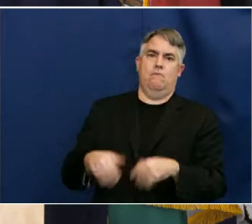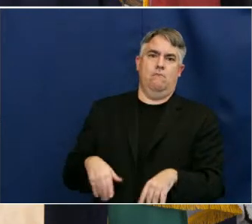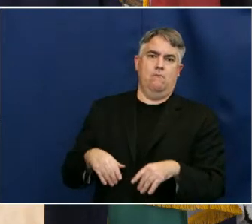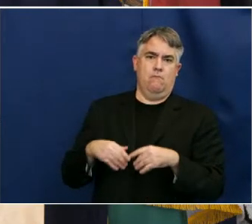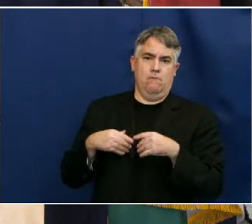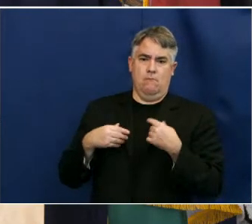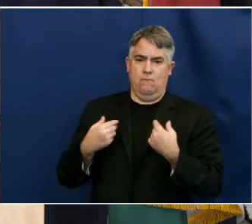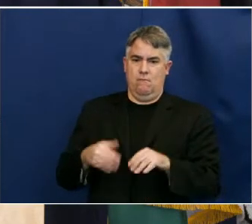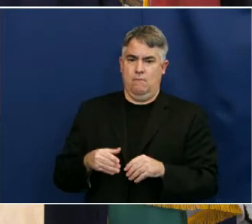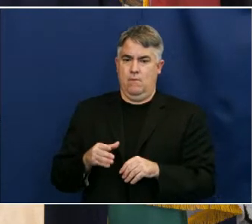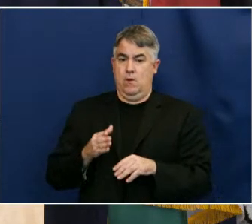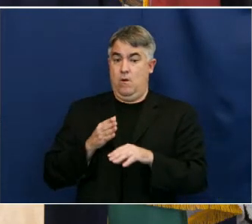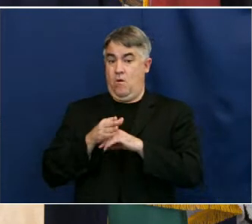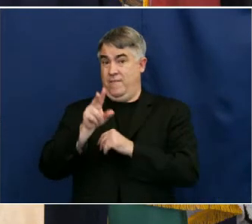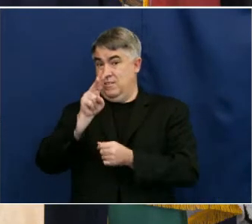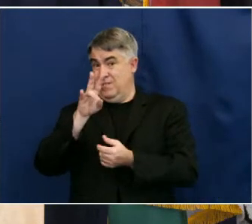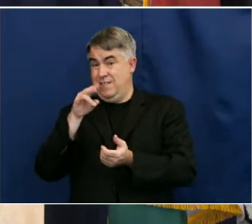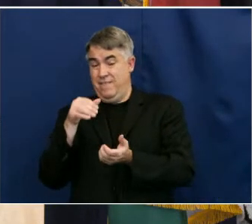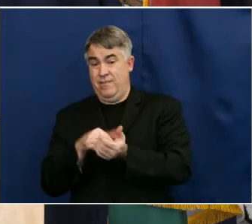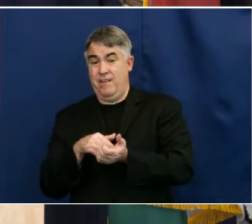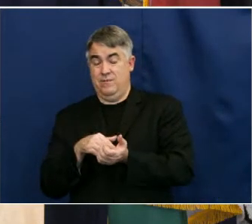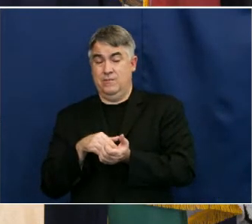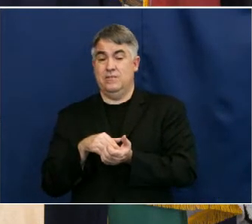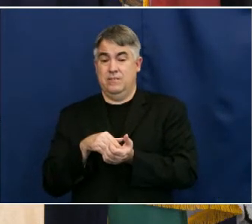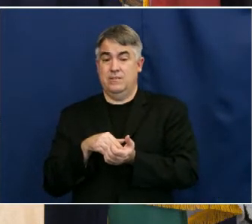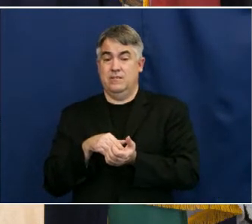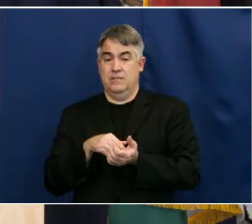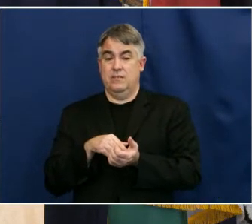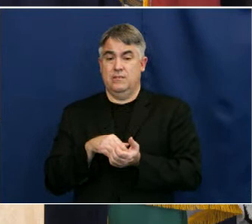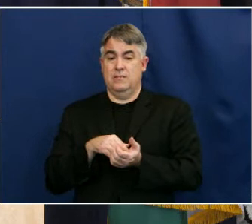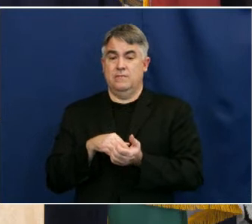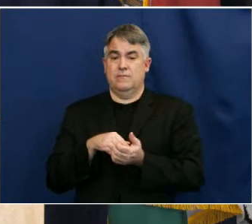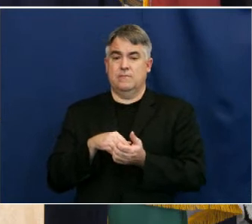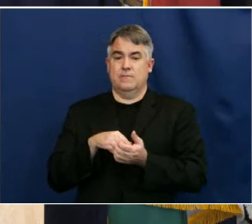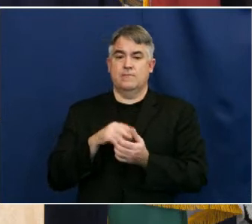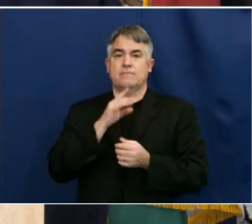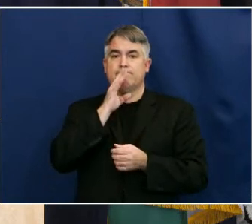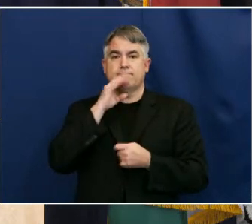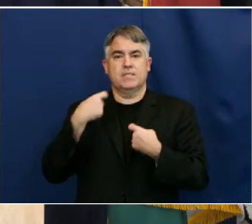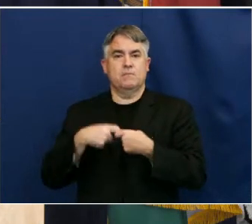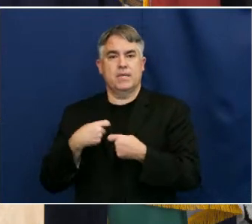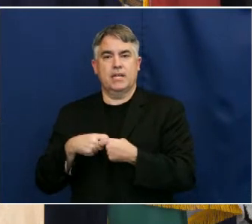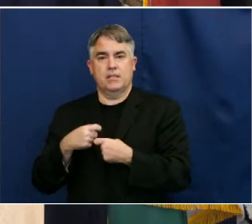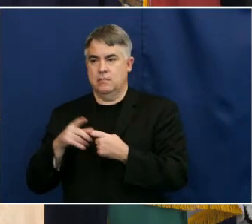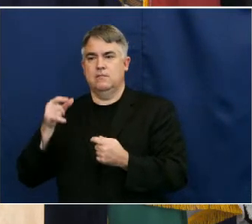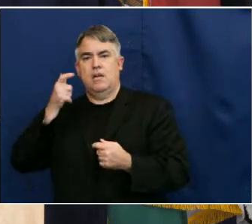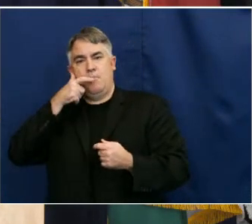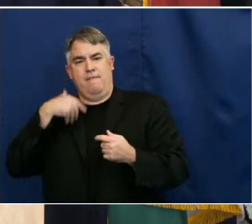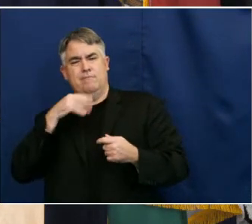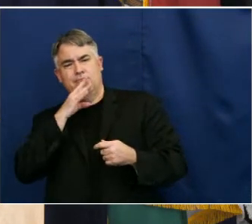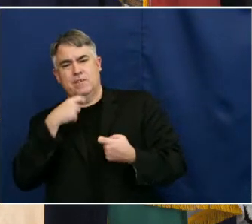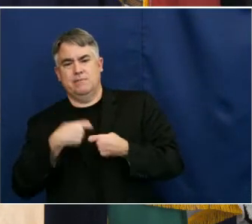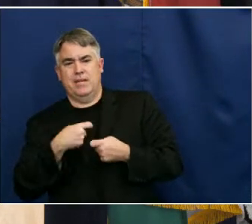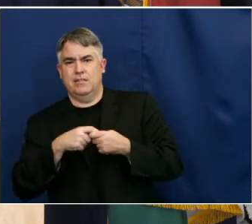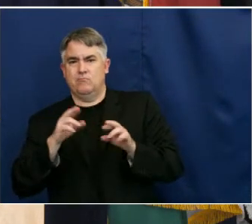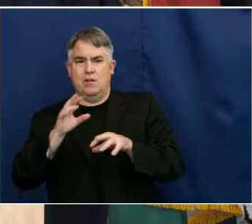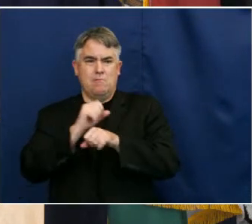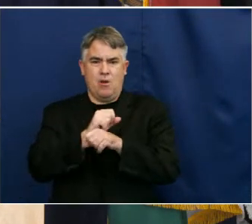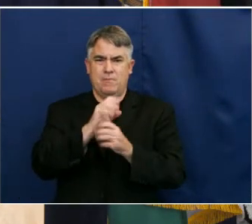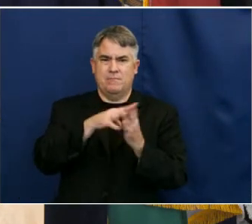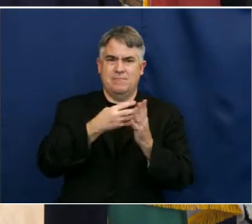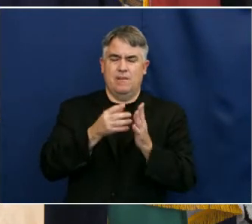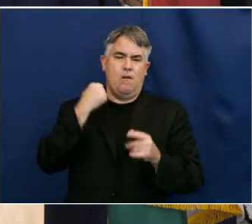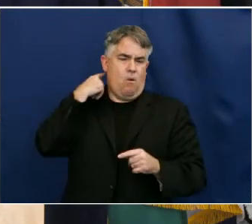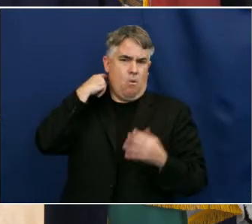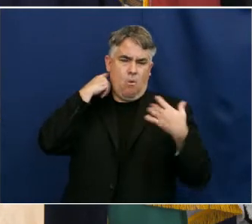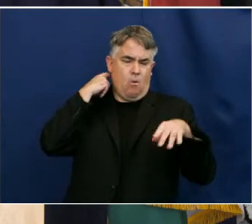over 27,000 vaccine callers elected to speak Spanish to a 211 agent. And the average wait was about 2 minutes and